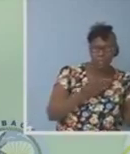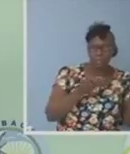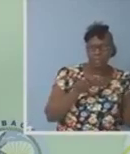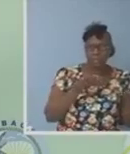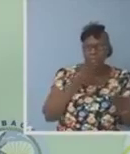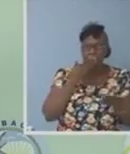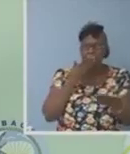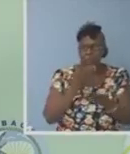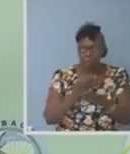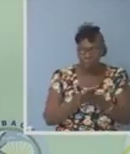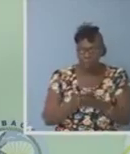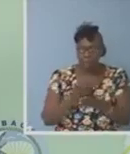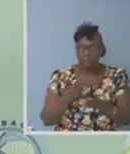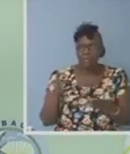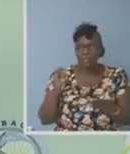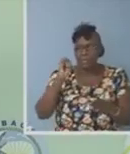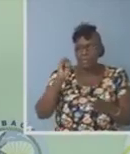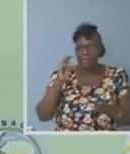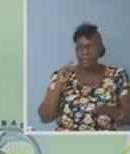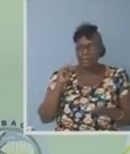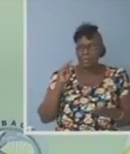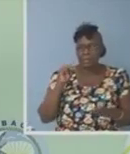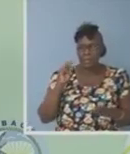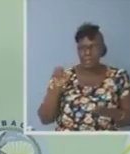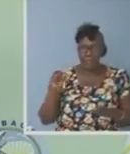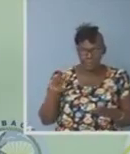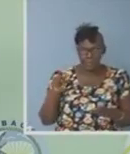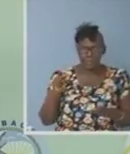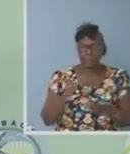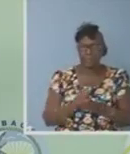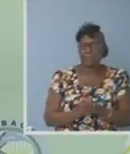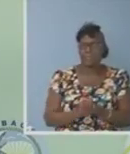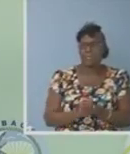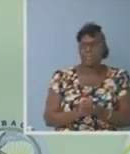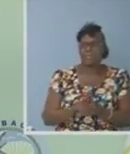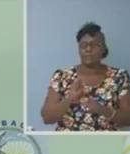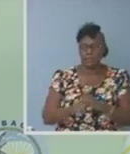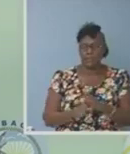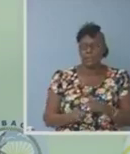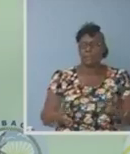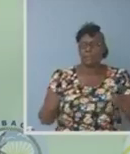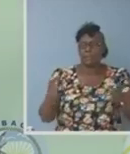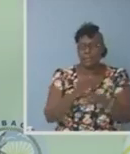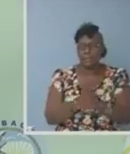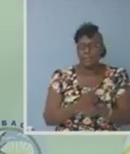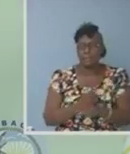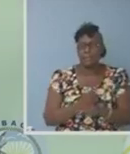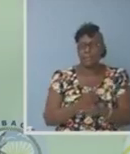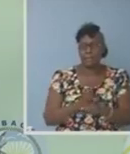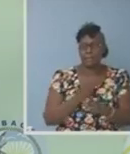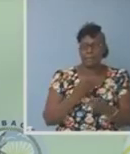that distributors and supermarket owners, that they can restock their shelves.